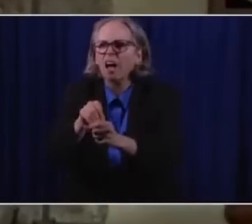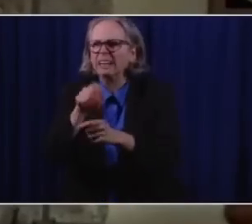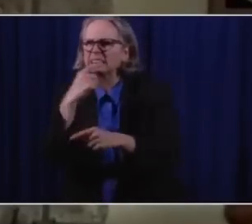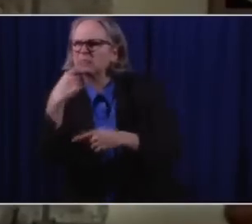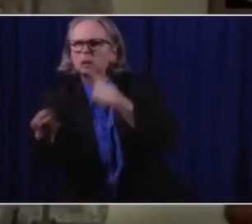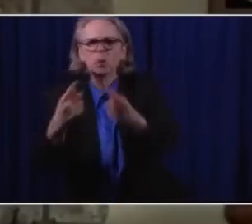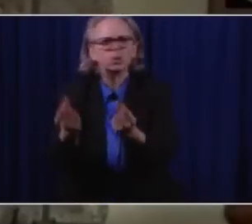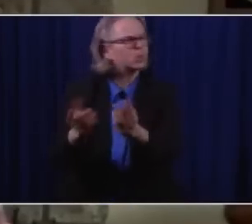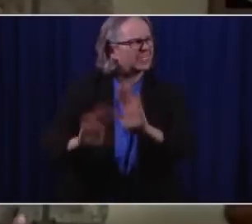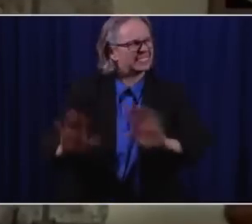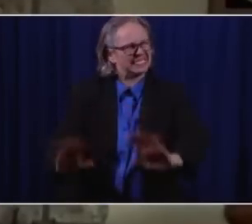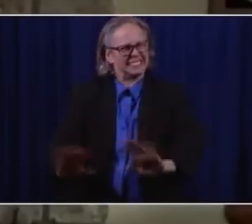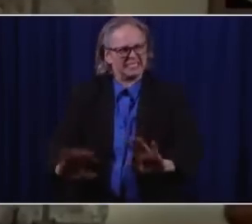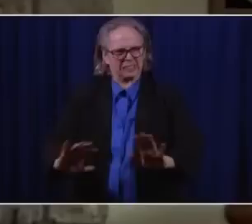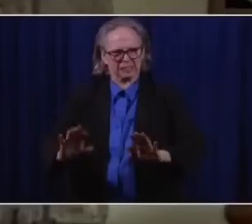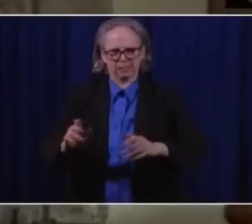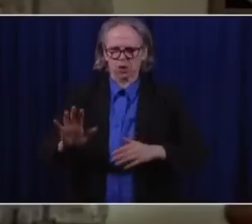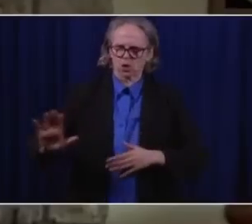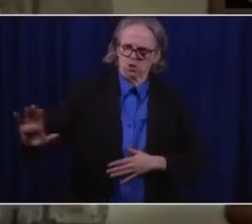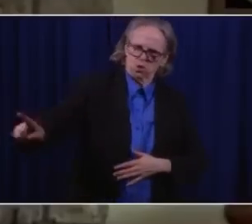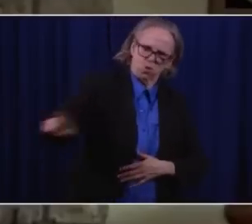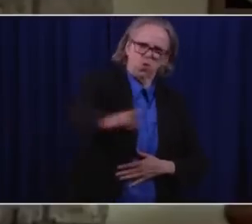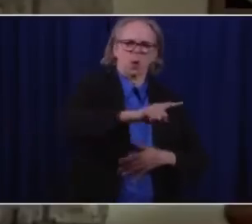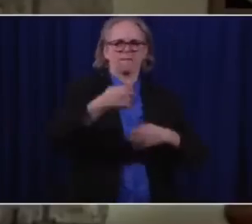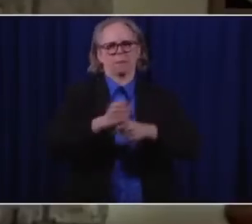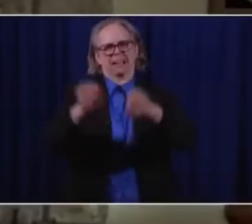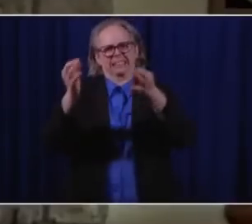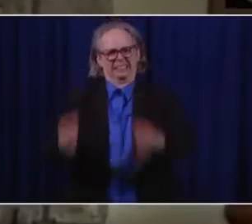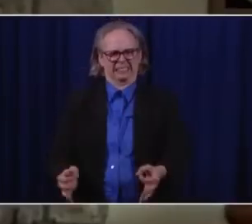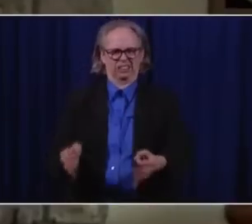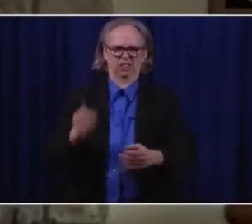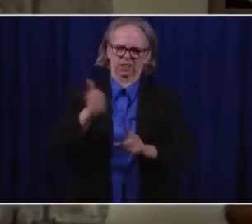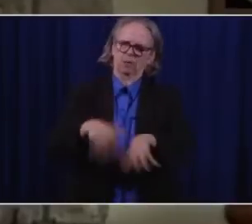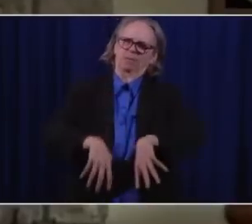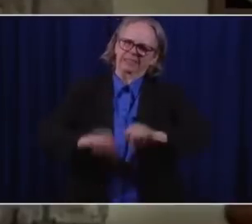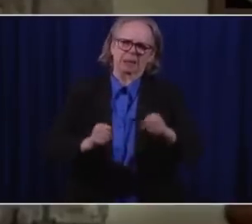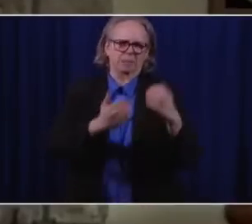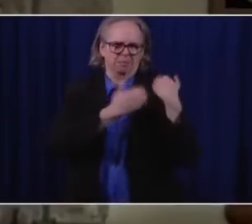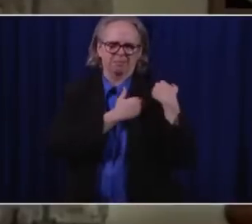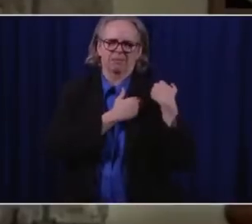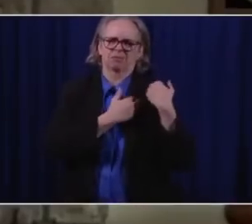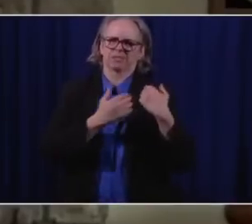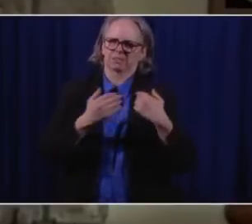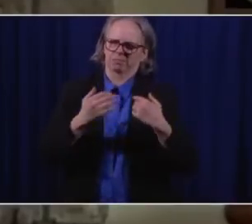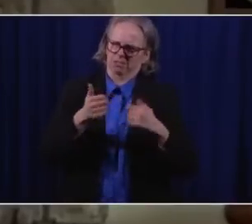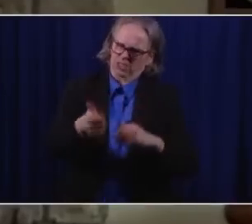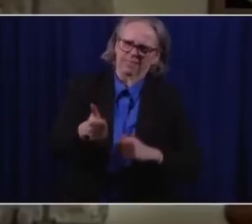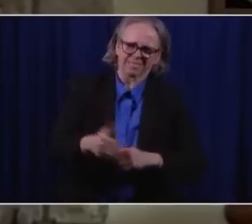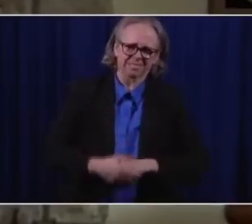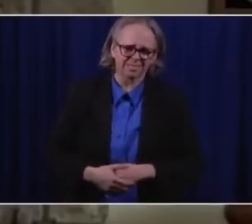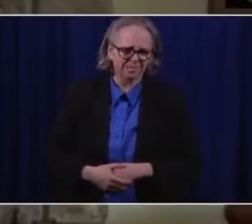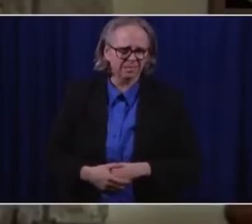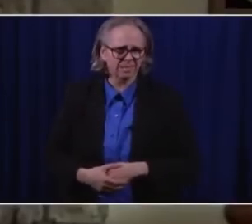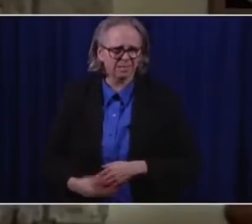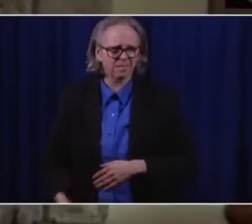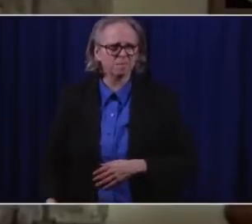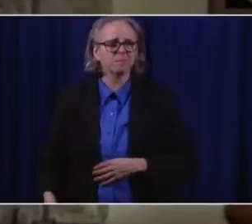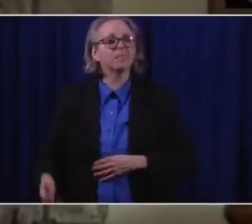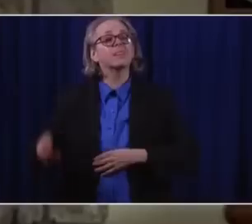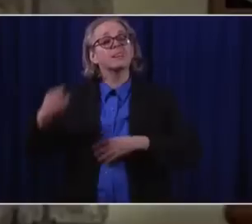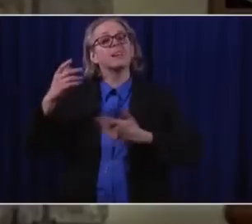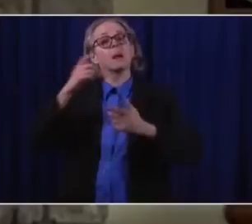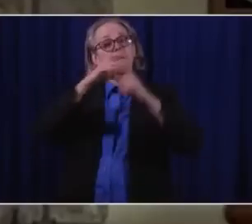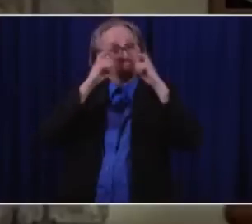because reducing the contact is the other way. Mask is one way when we have contact. The other way is reduce